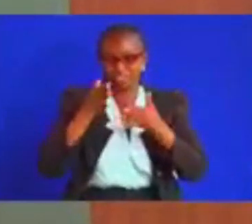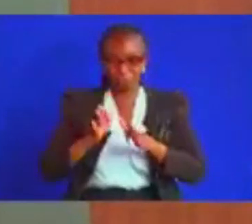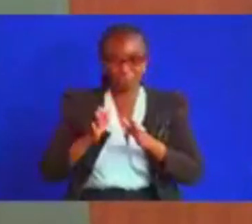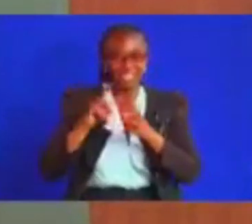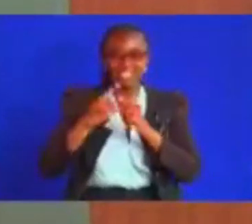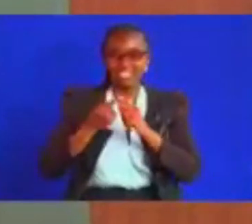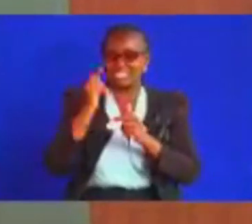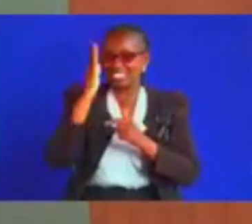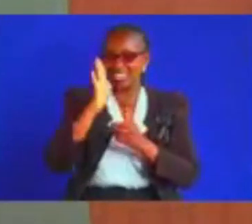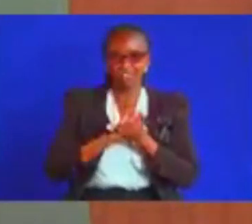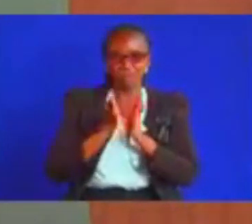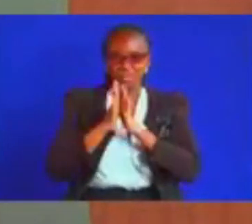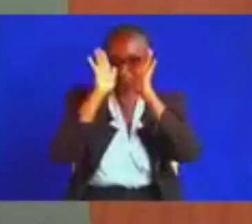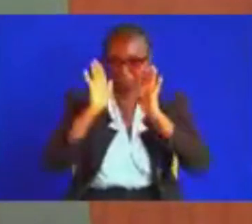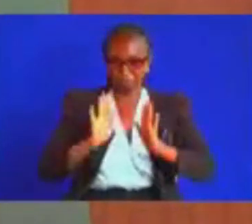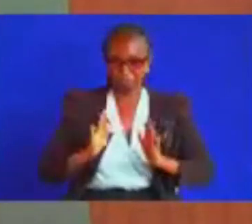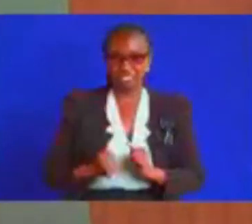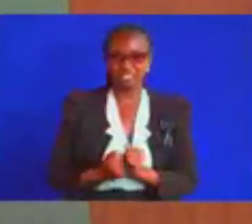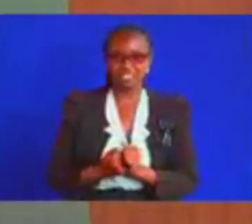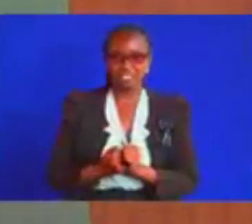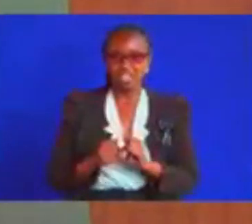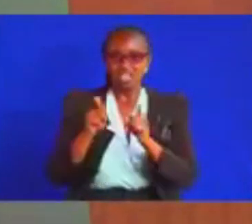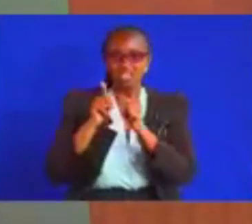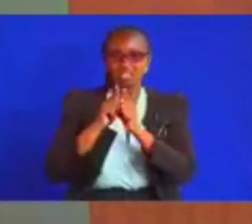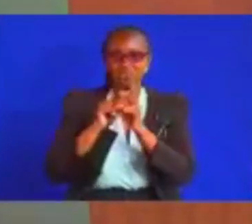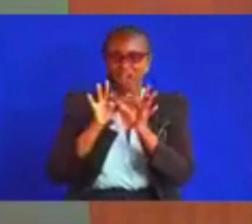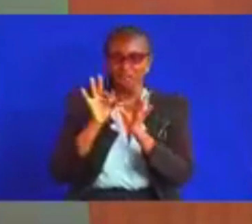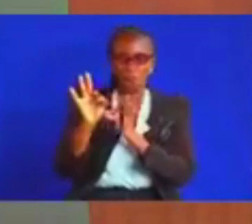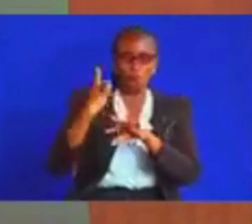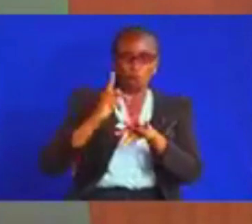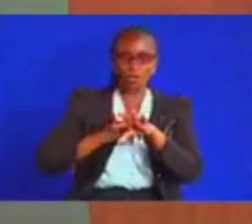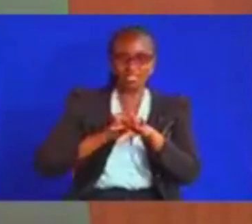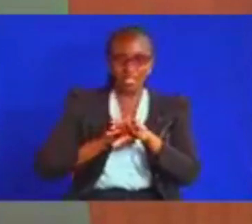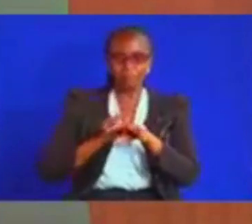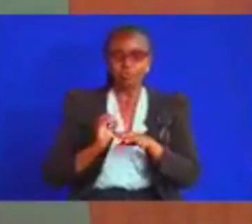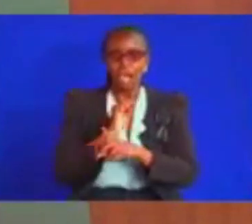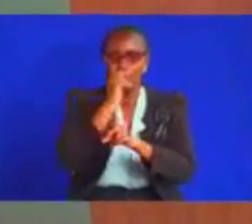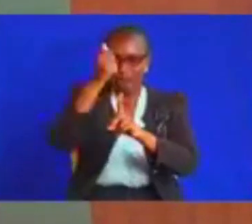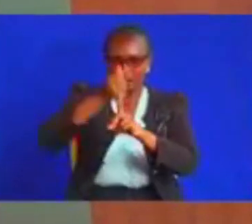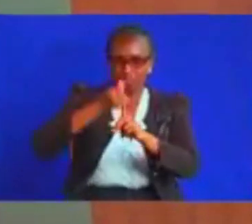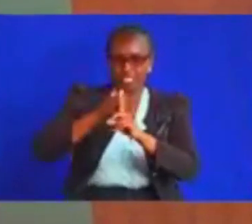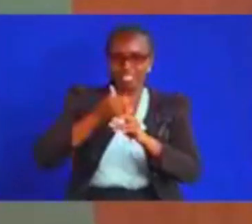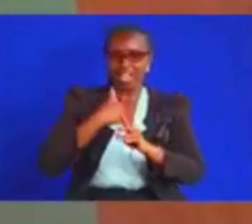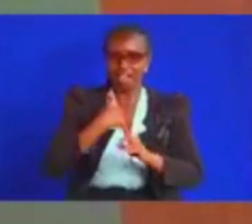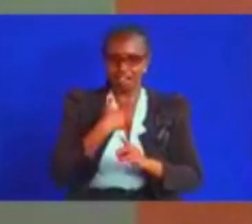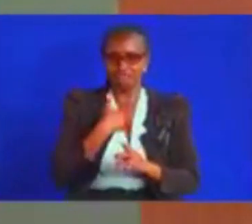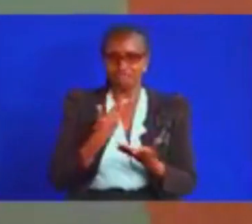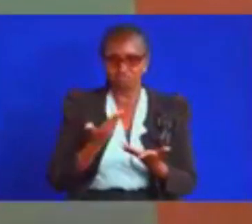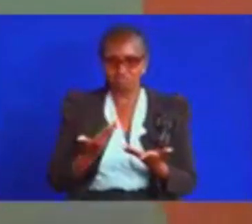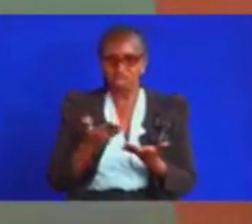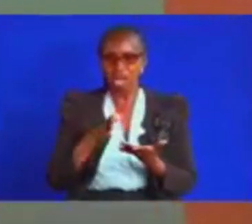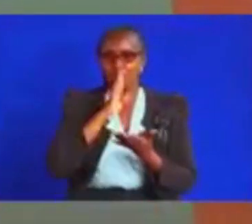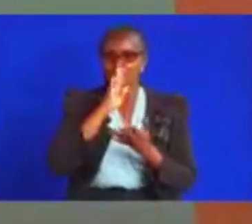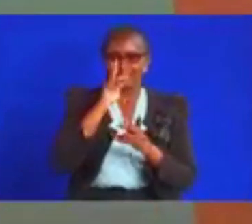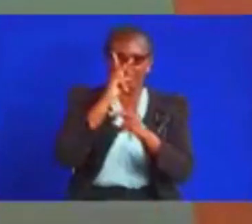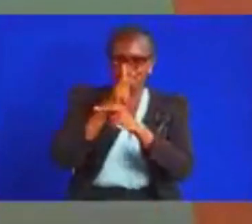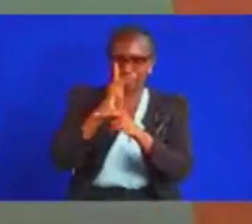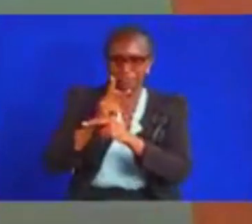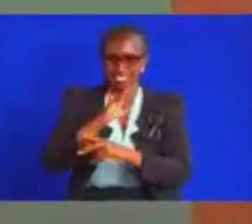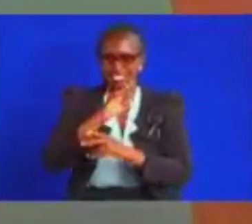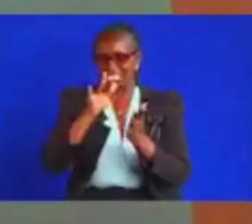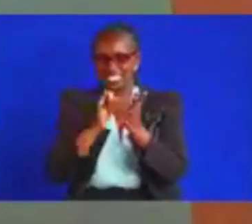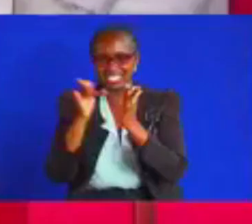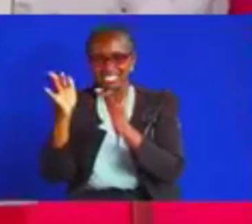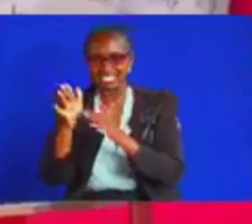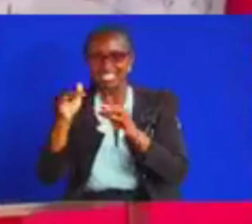Great Commission. And for a long time, our advocacy has just been planting Christ in the hearts of